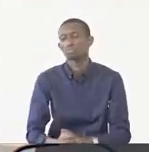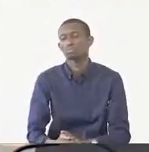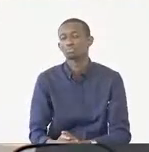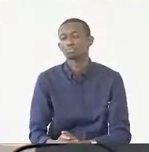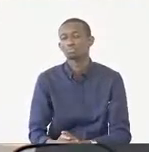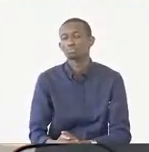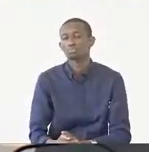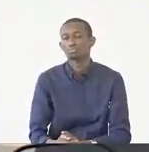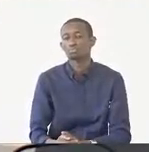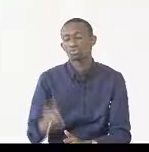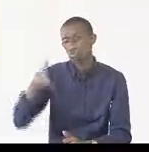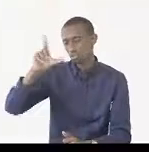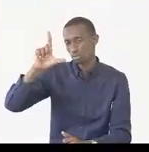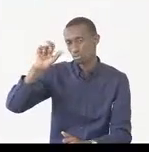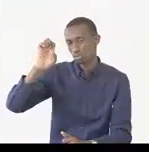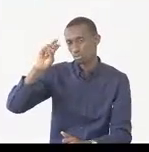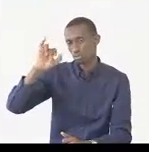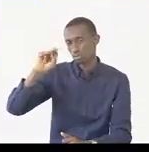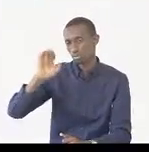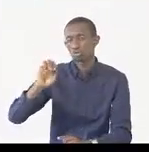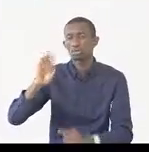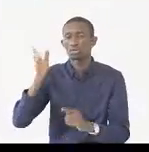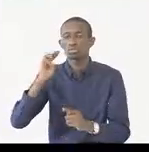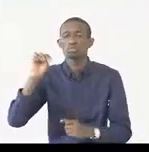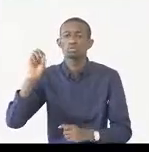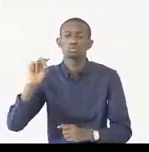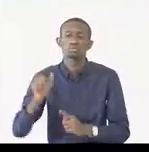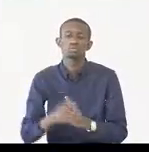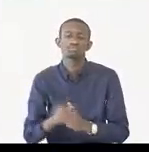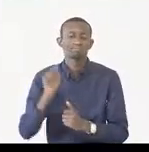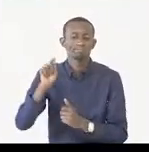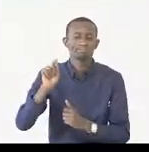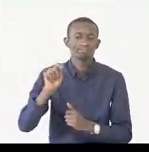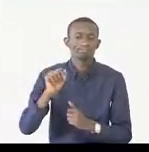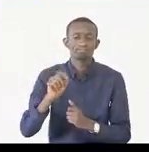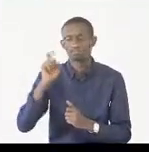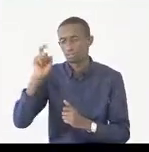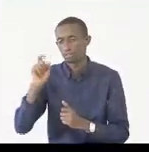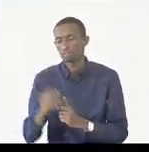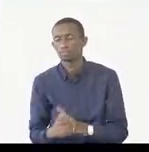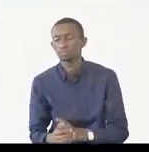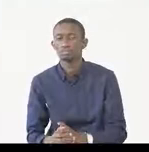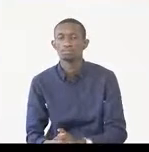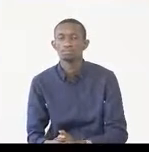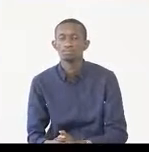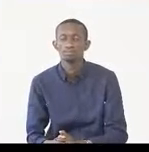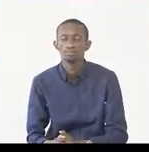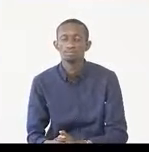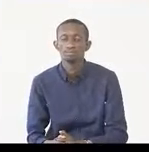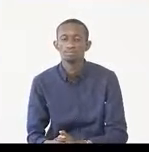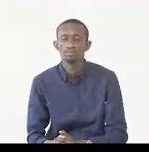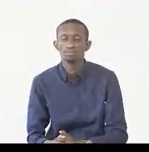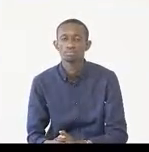of linear momentum along the x-axis, okay? And I did